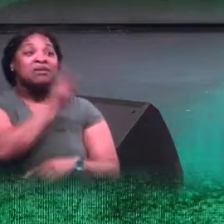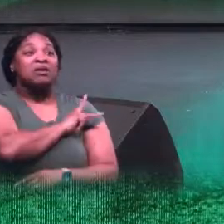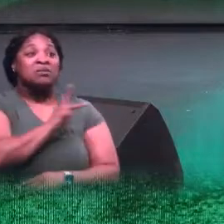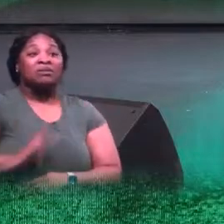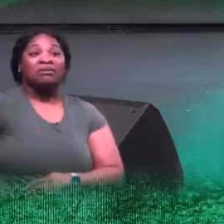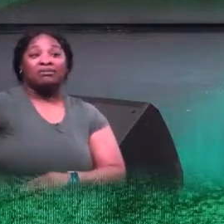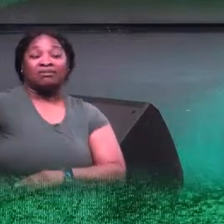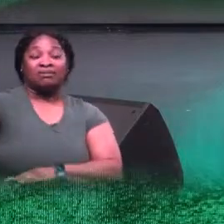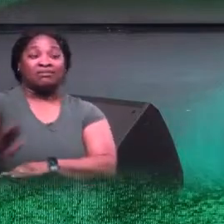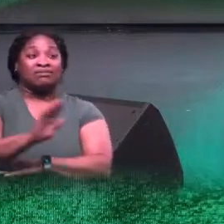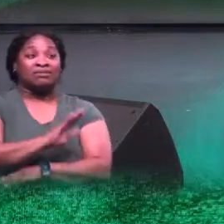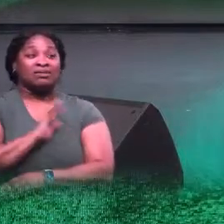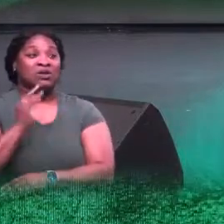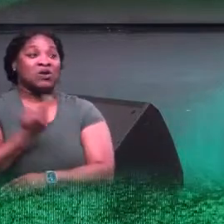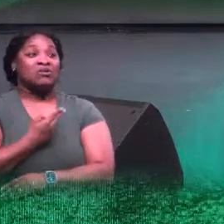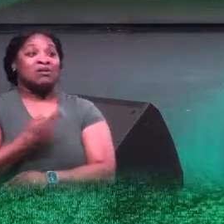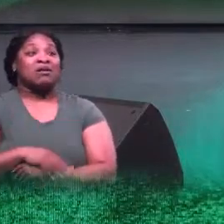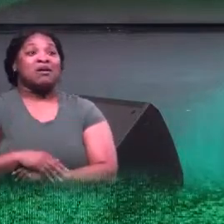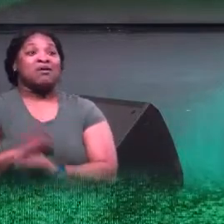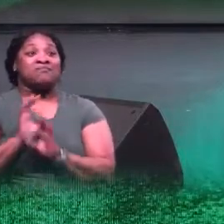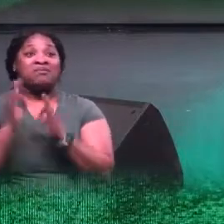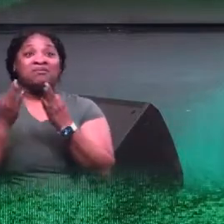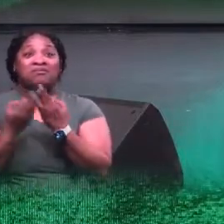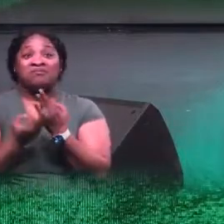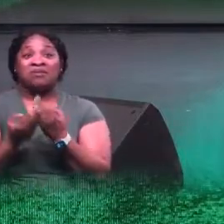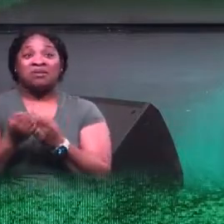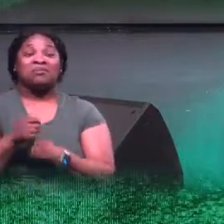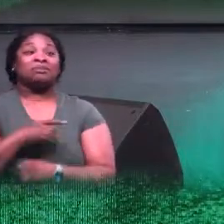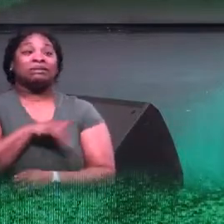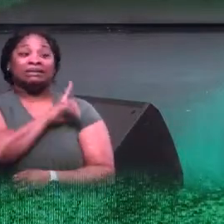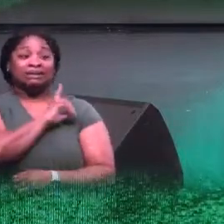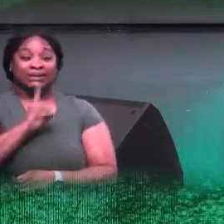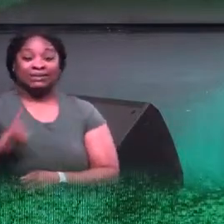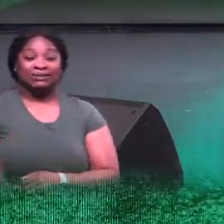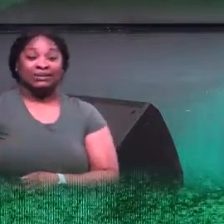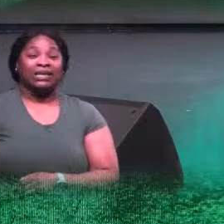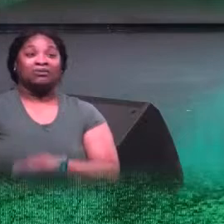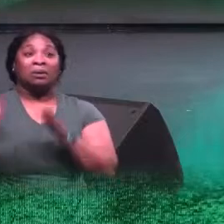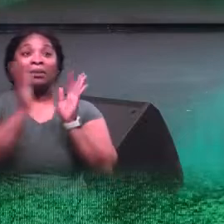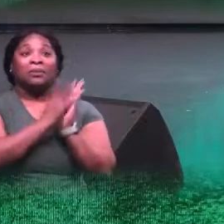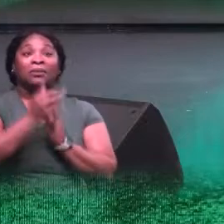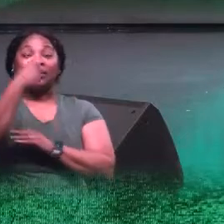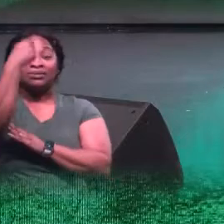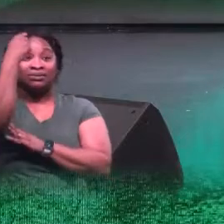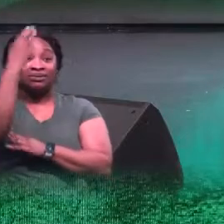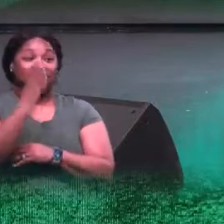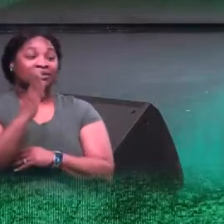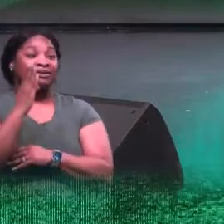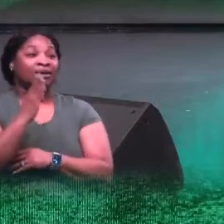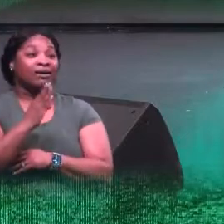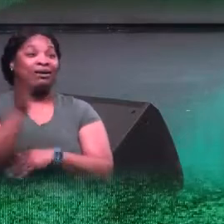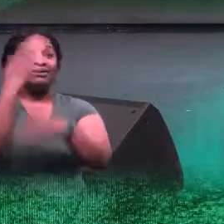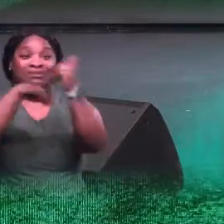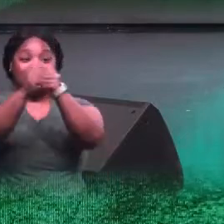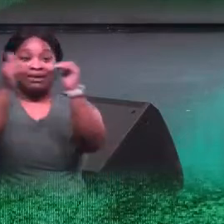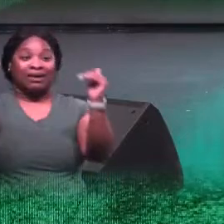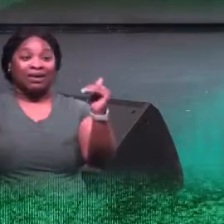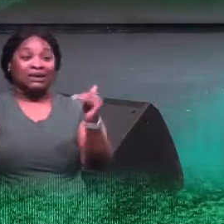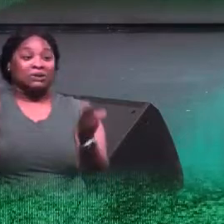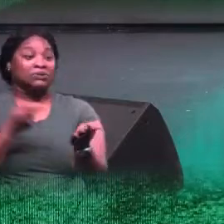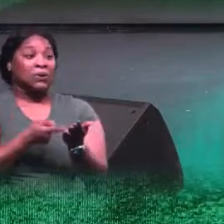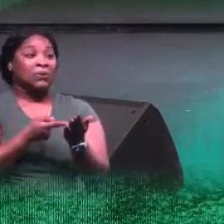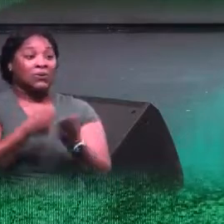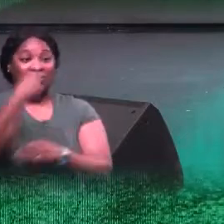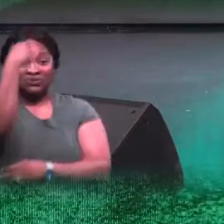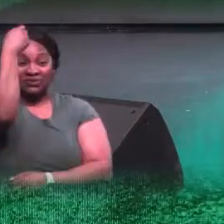kingdom of our ancestor David. Praise God in the highest. This is the